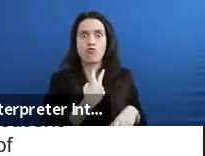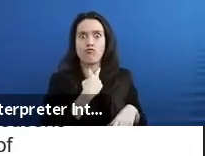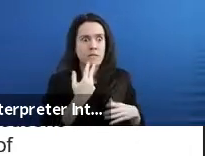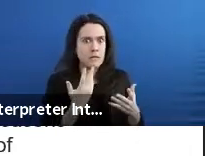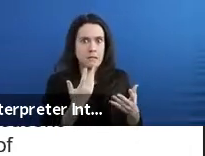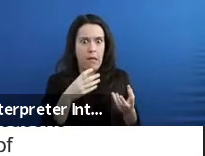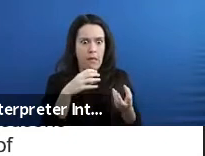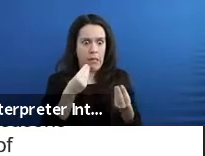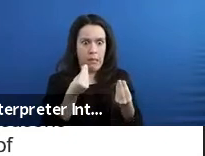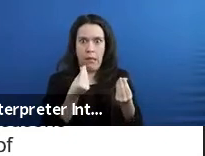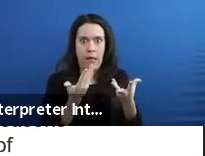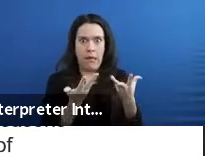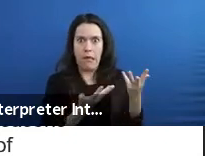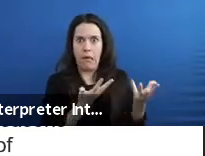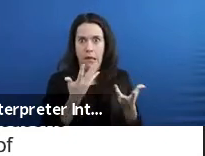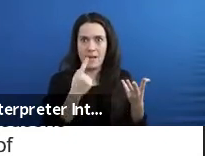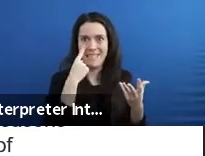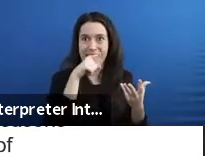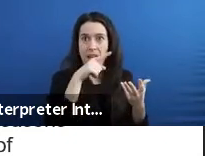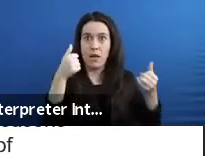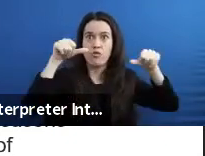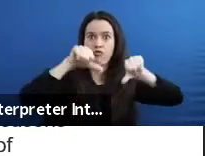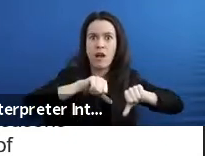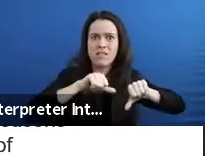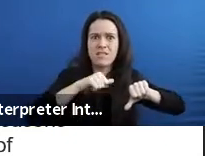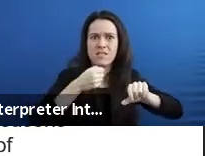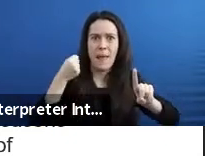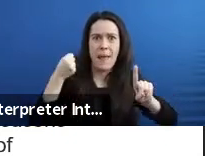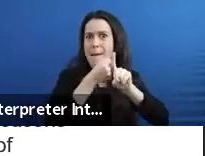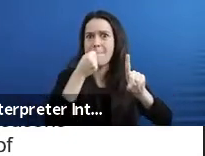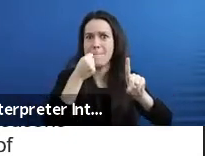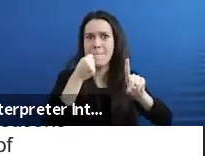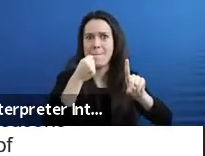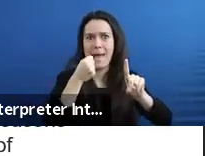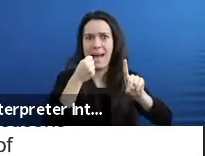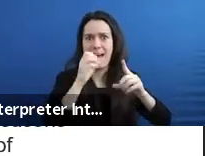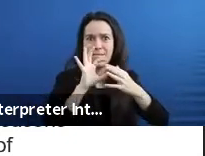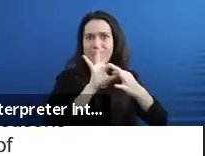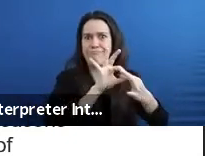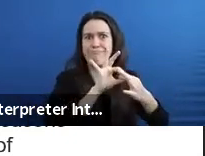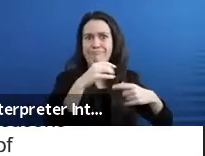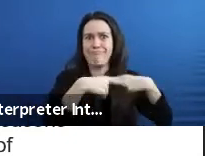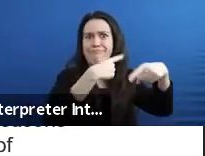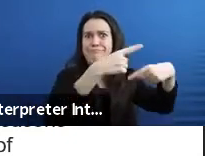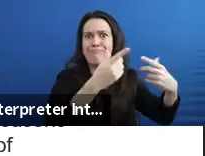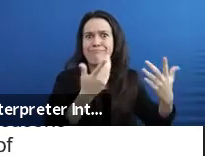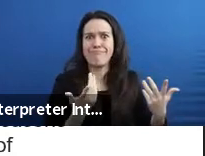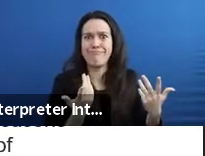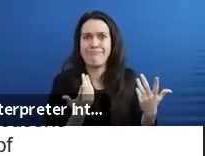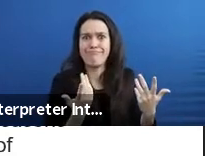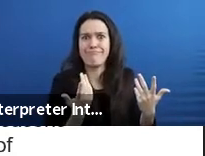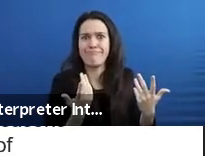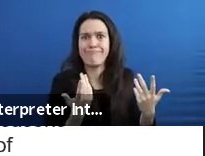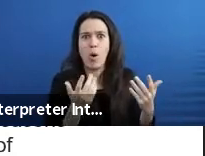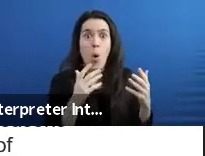We'll see how the crisis also impacts the dependence or the impacts to the